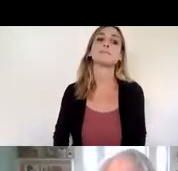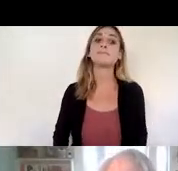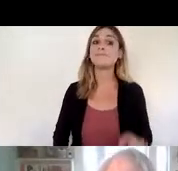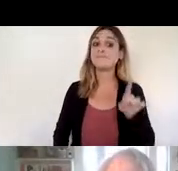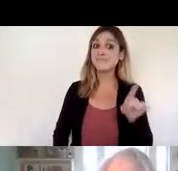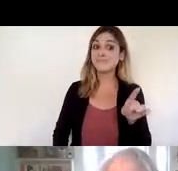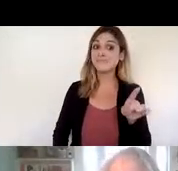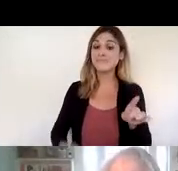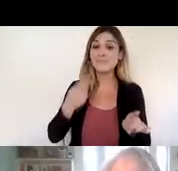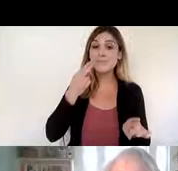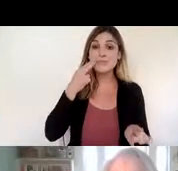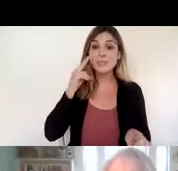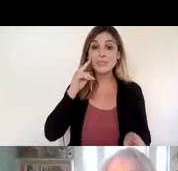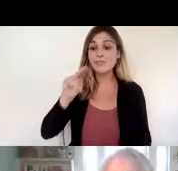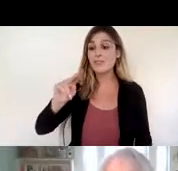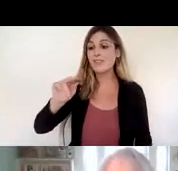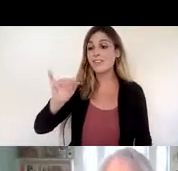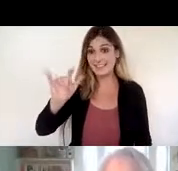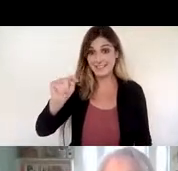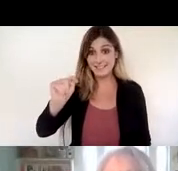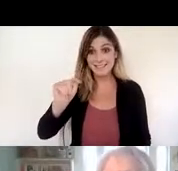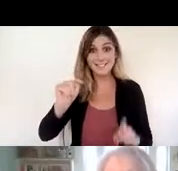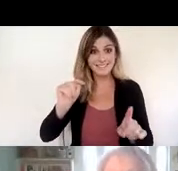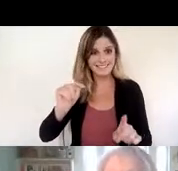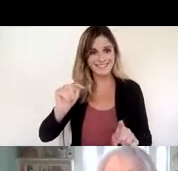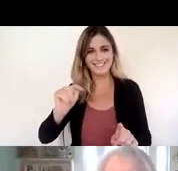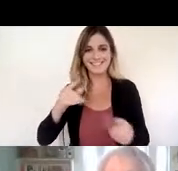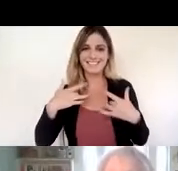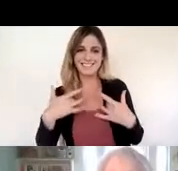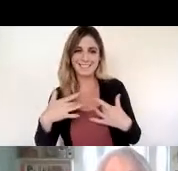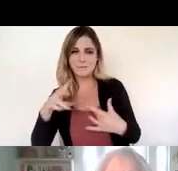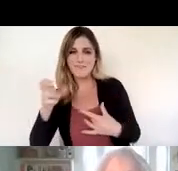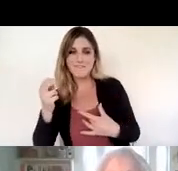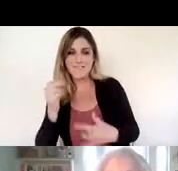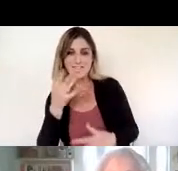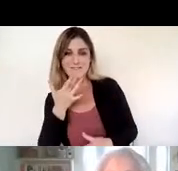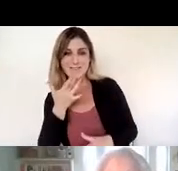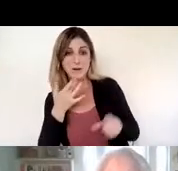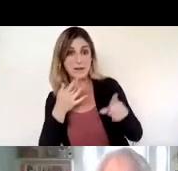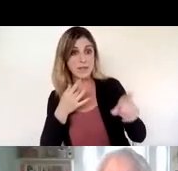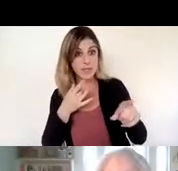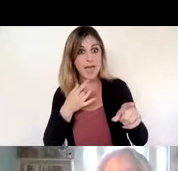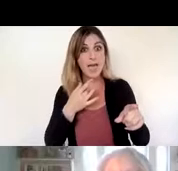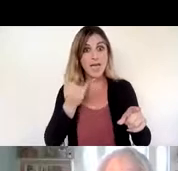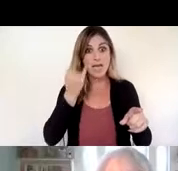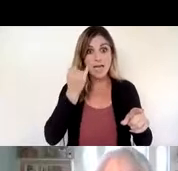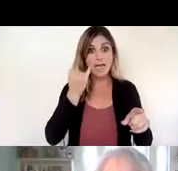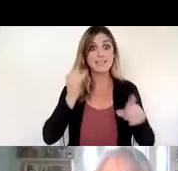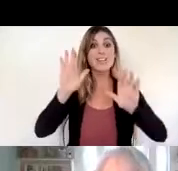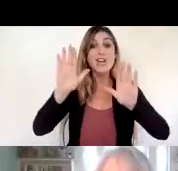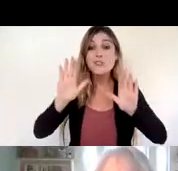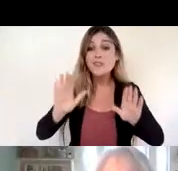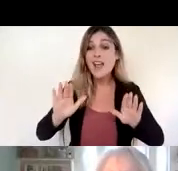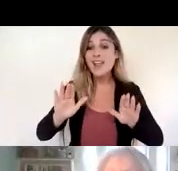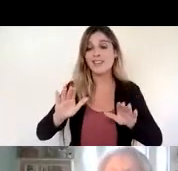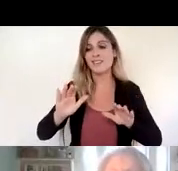Nutritional yeast, which is a vegan favorite, nutritional yeast that's grown on a vitamin B12 rich medium is a great source of